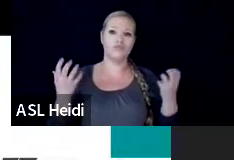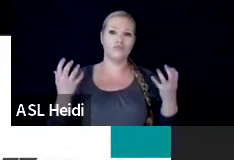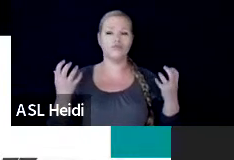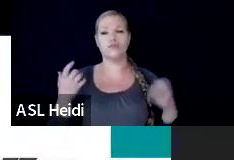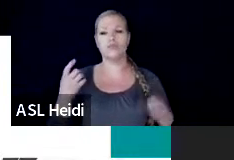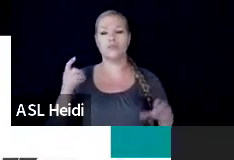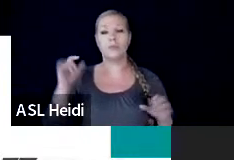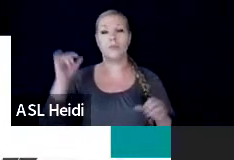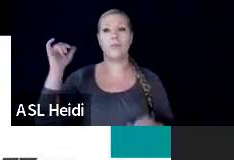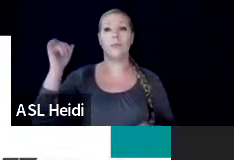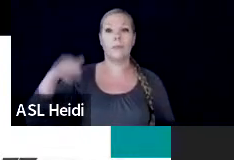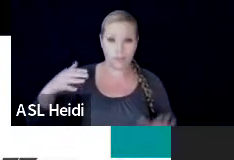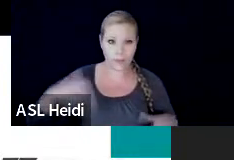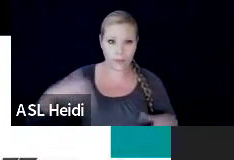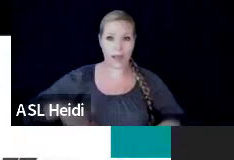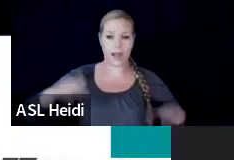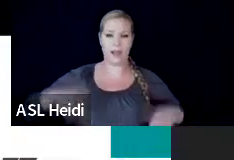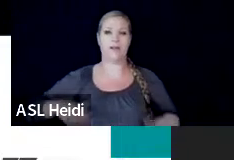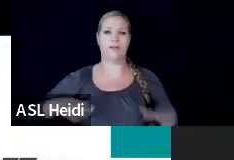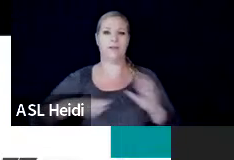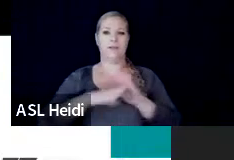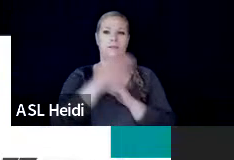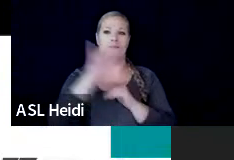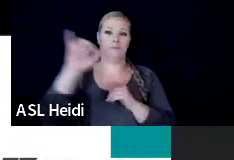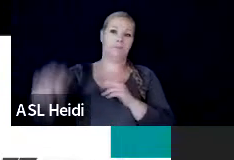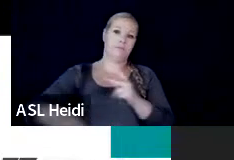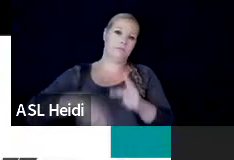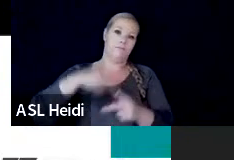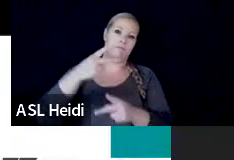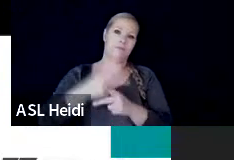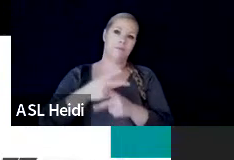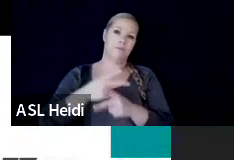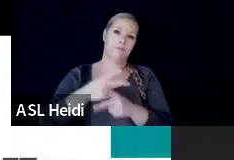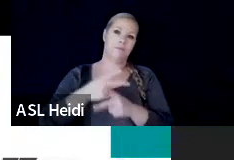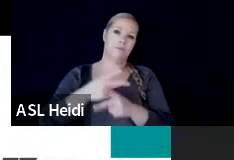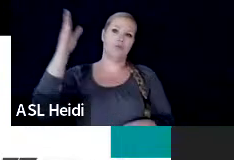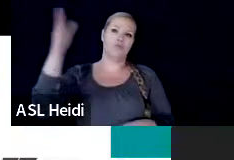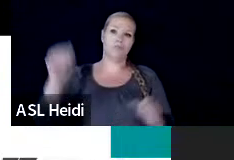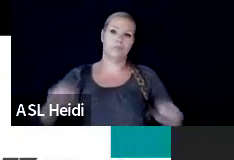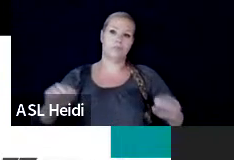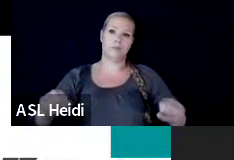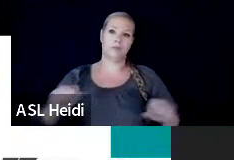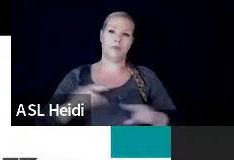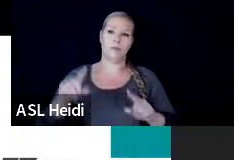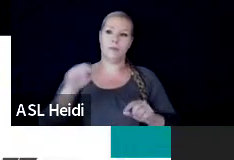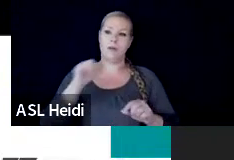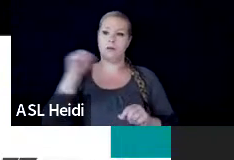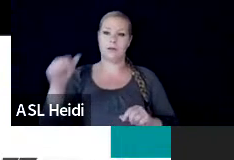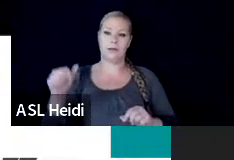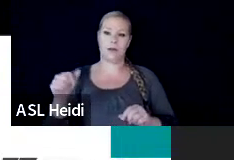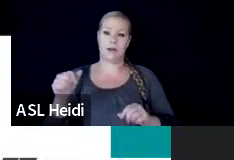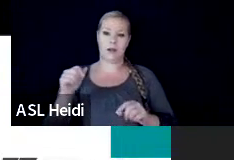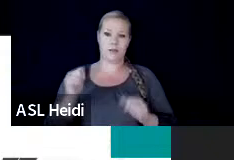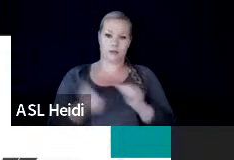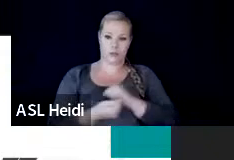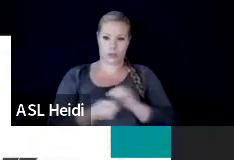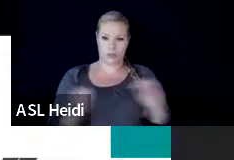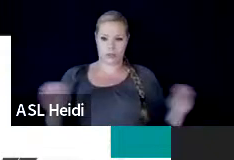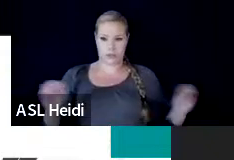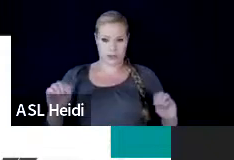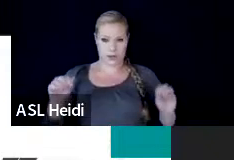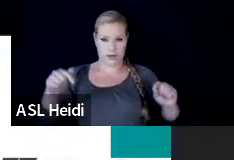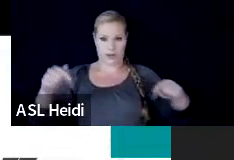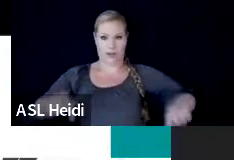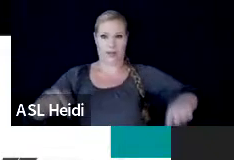So that type of thing is still a possibility, but it's not impacted directly by the infrastructure